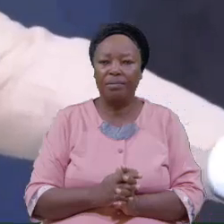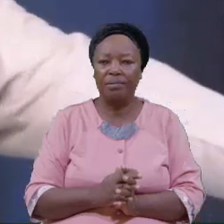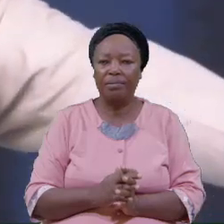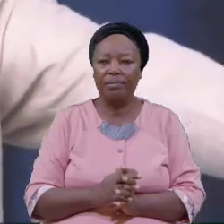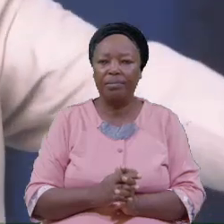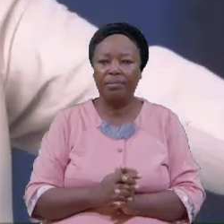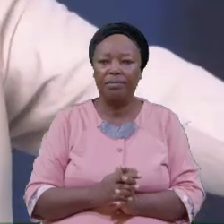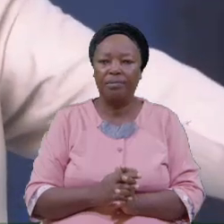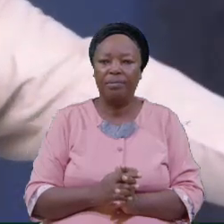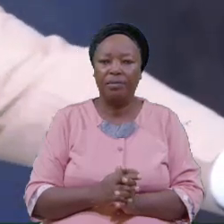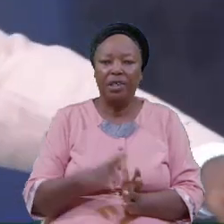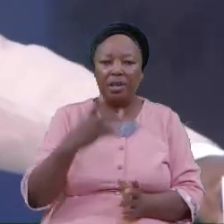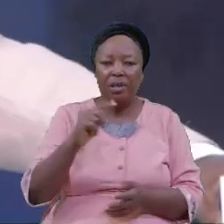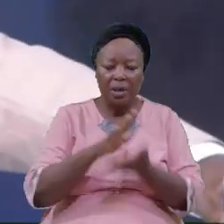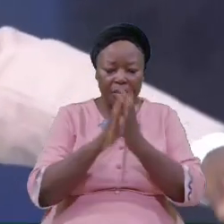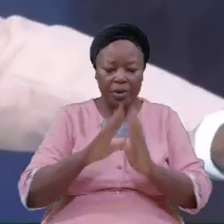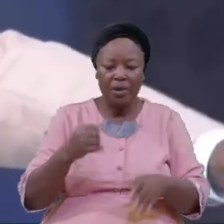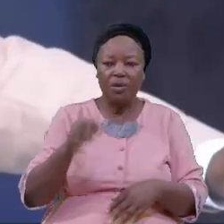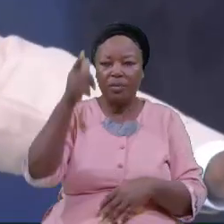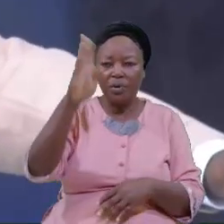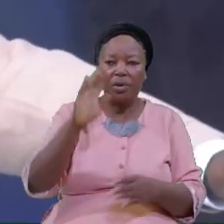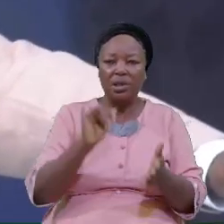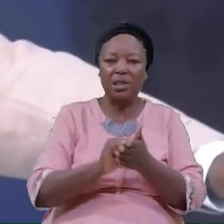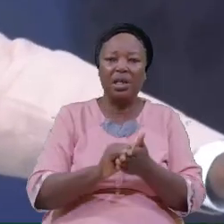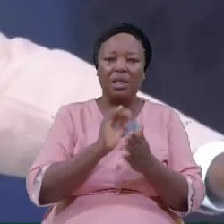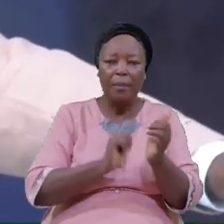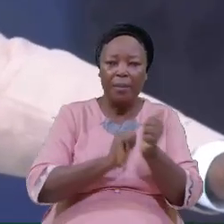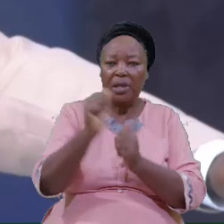The peace of God that passes understanding.